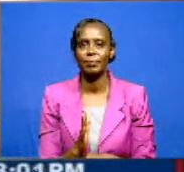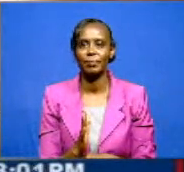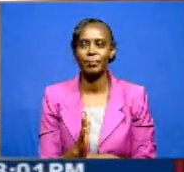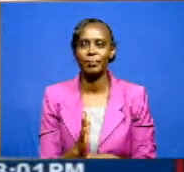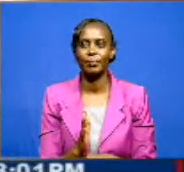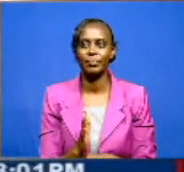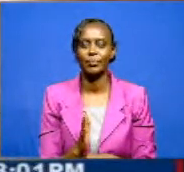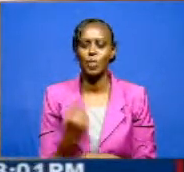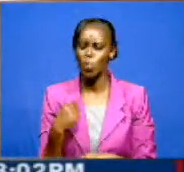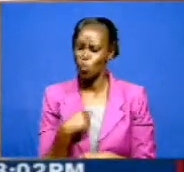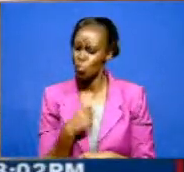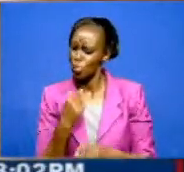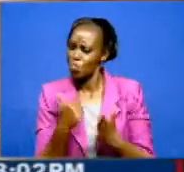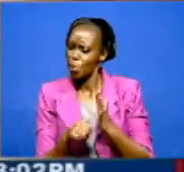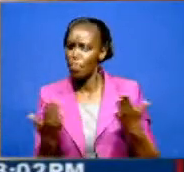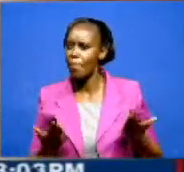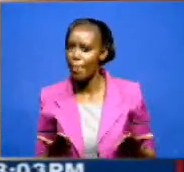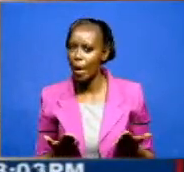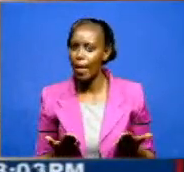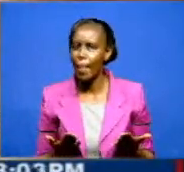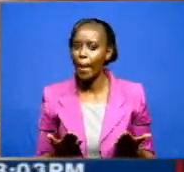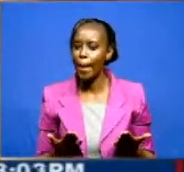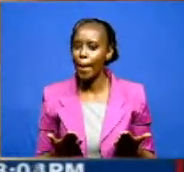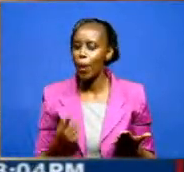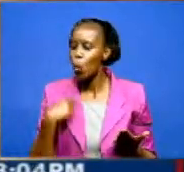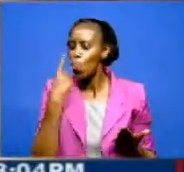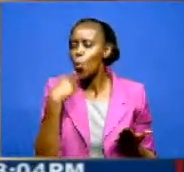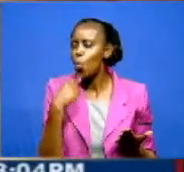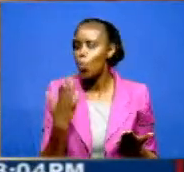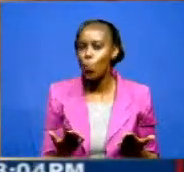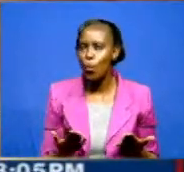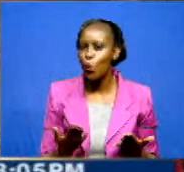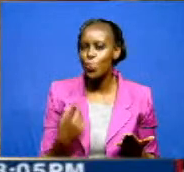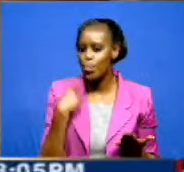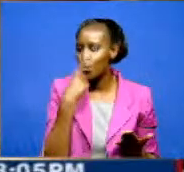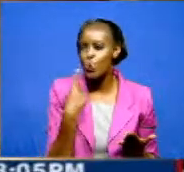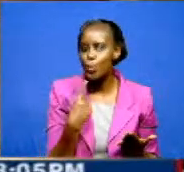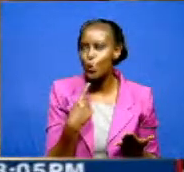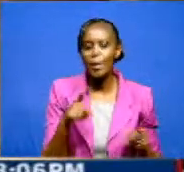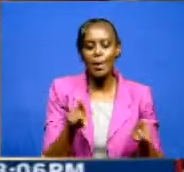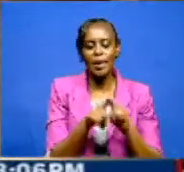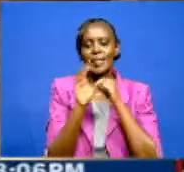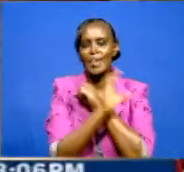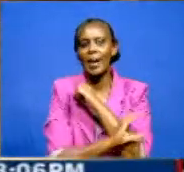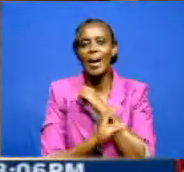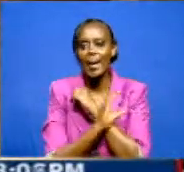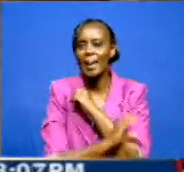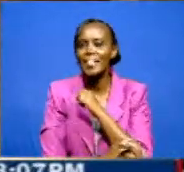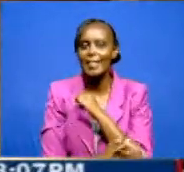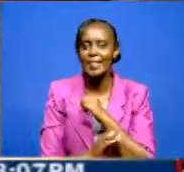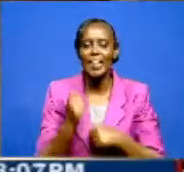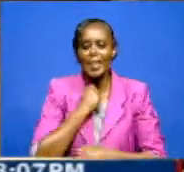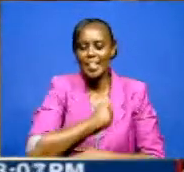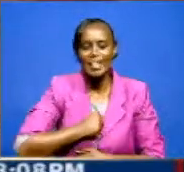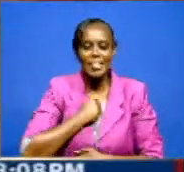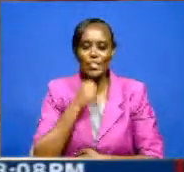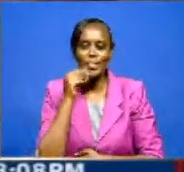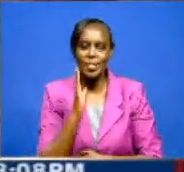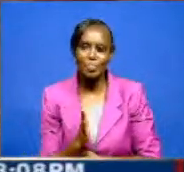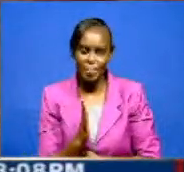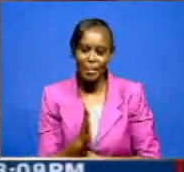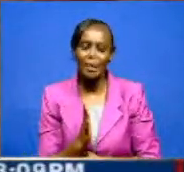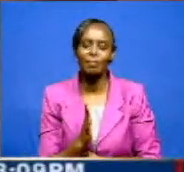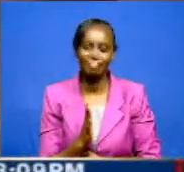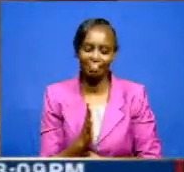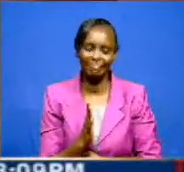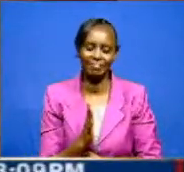tumerogwa na nani? Now, who as a country, and I apologize, Mr. Speaker, that's